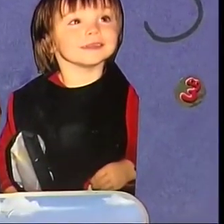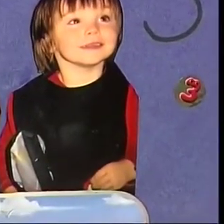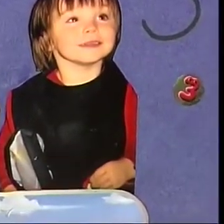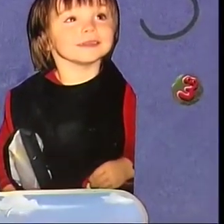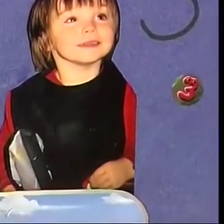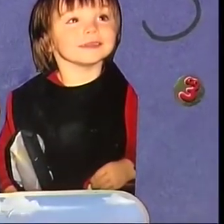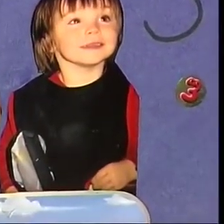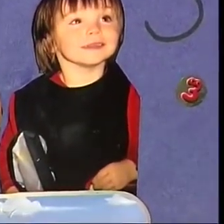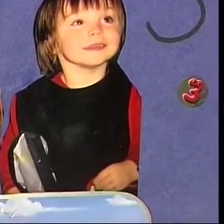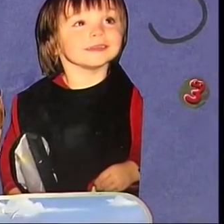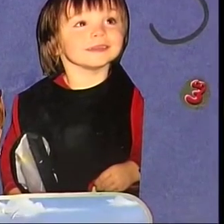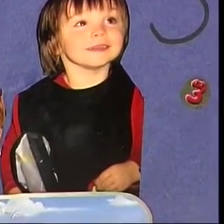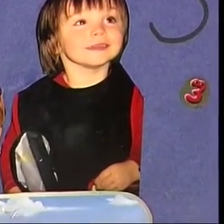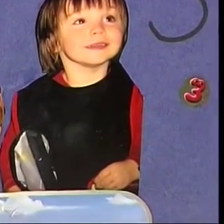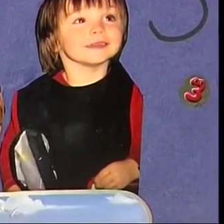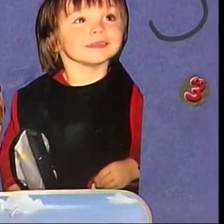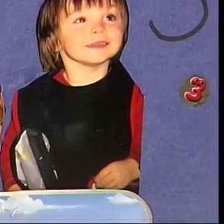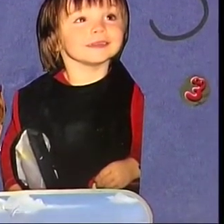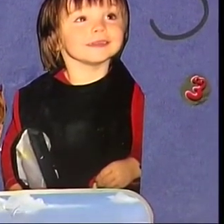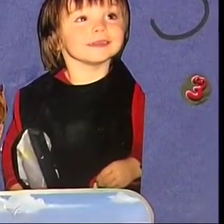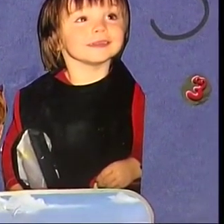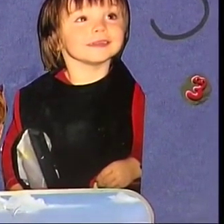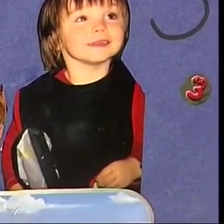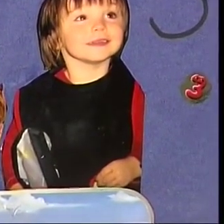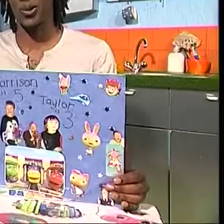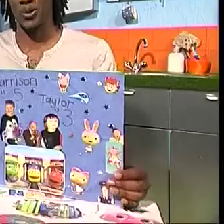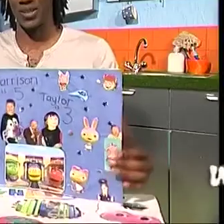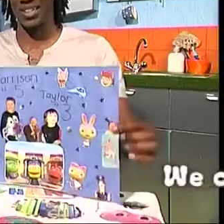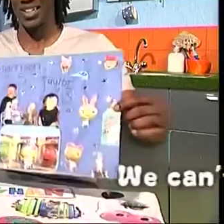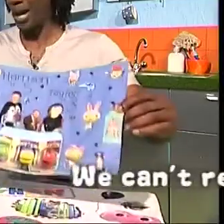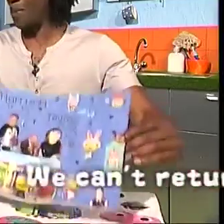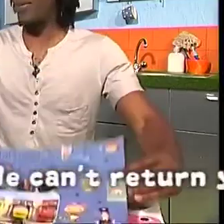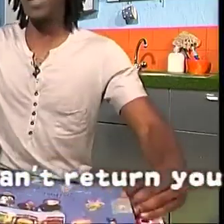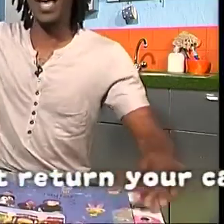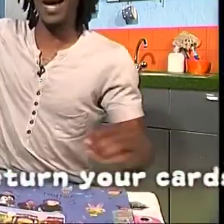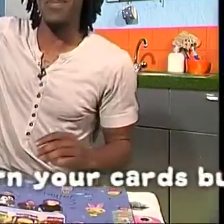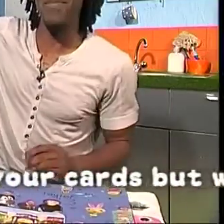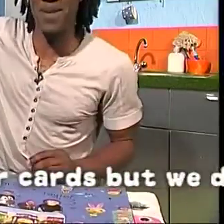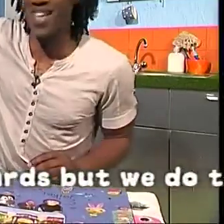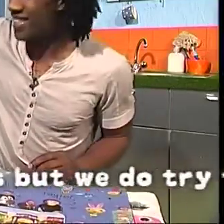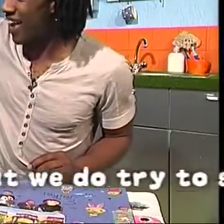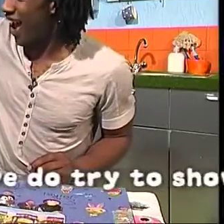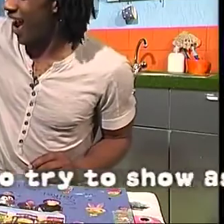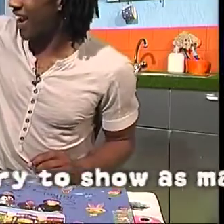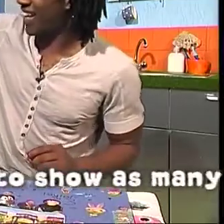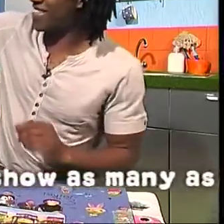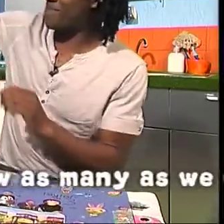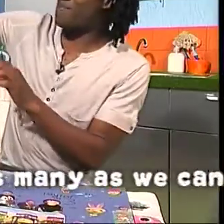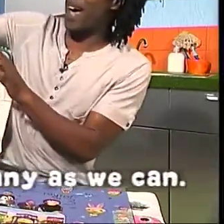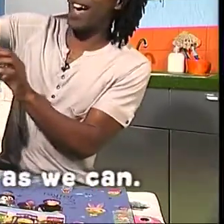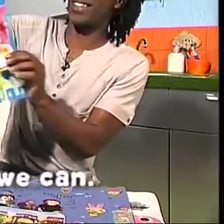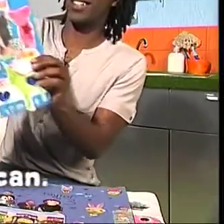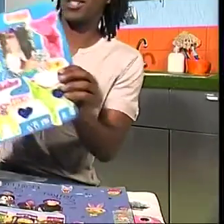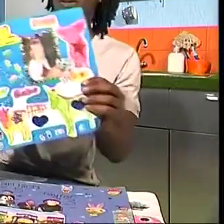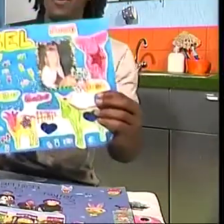Happy birthday to you both. Lots of love from Mummy and your little brother, Corey. Happy birthday, happy birthday.